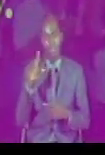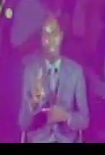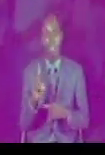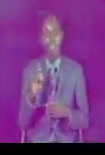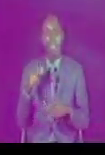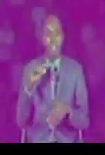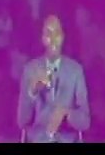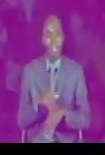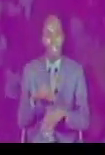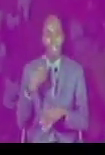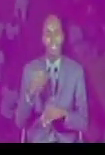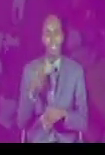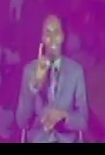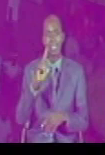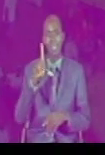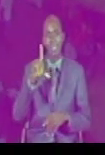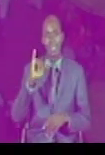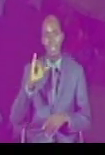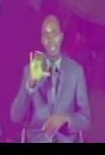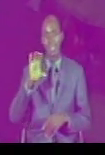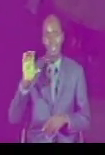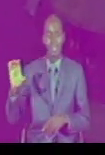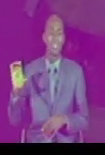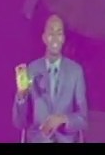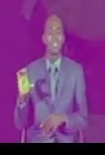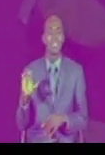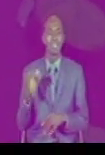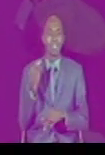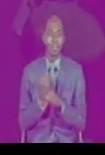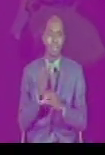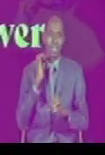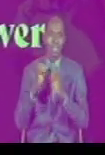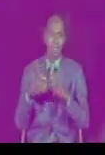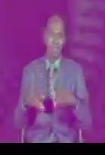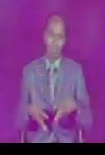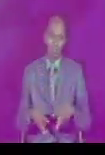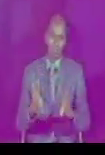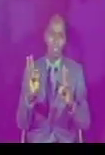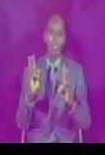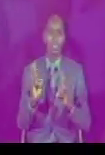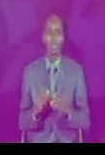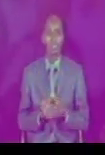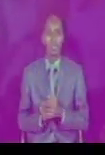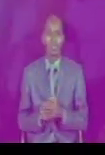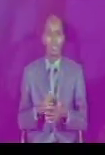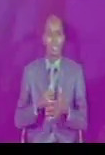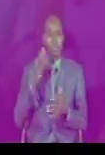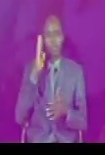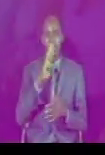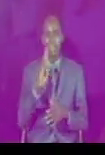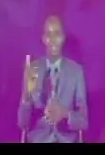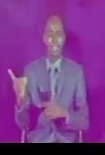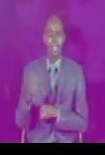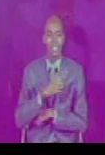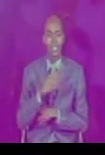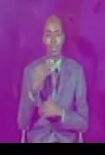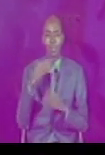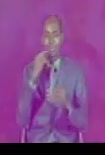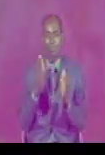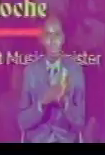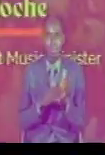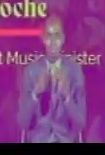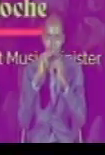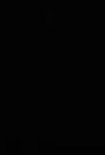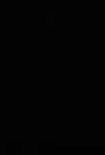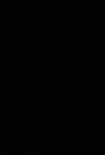Expressway. It will be 6 days of explosive praise, worship, word, and power. Pastor W.F. Kumuyi will be igniting the